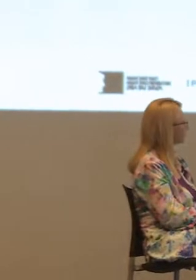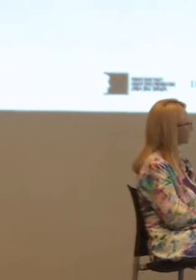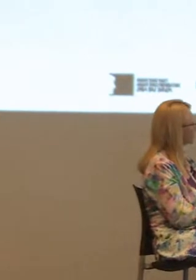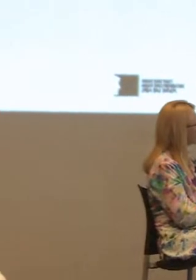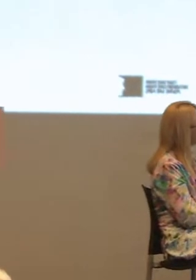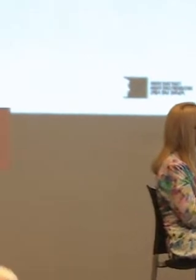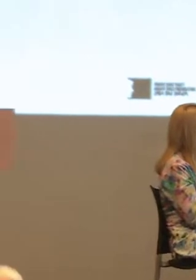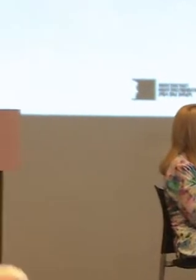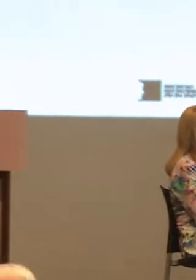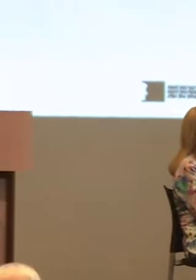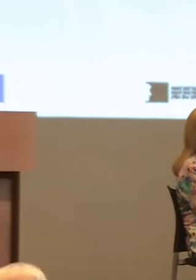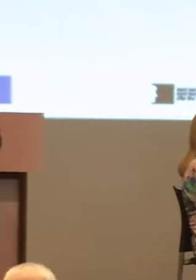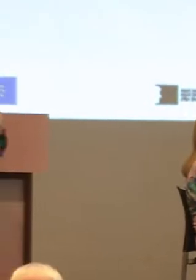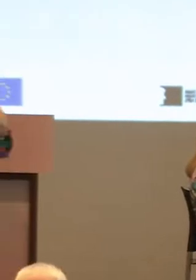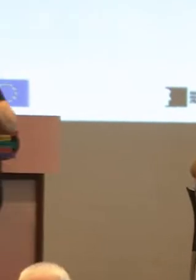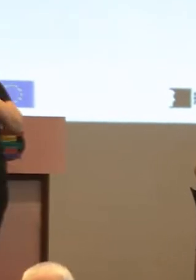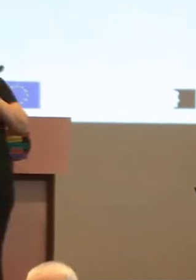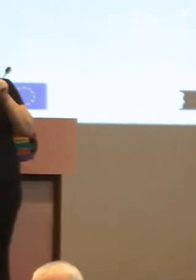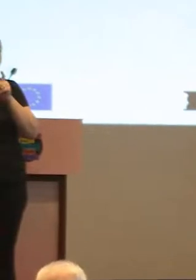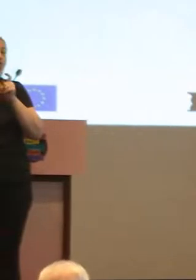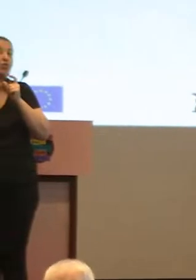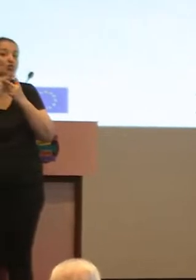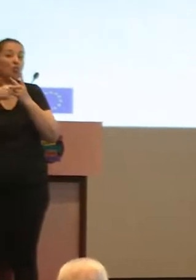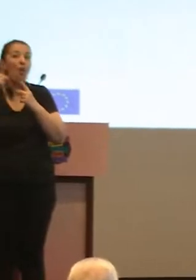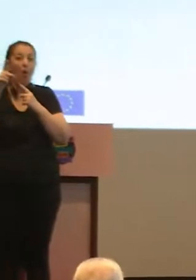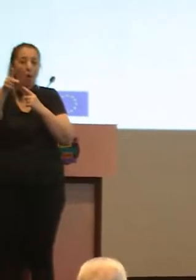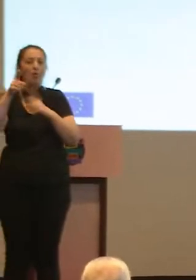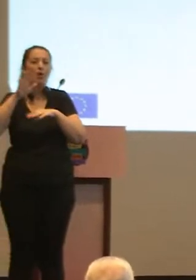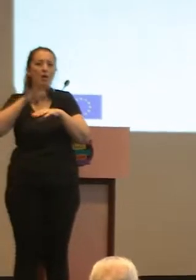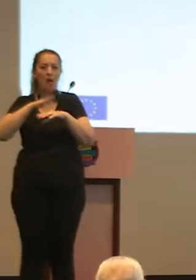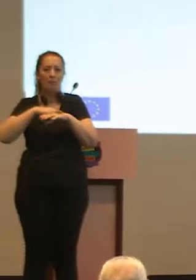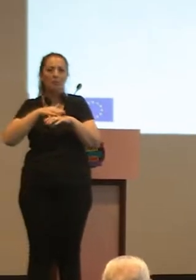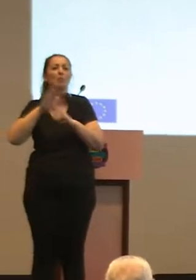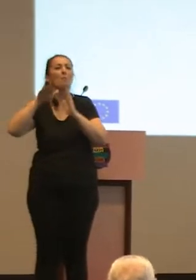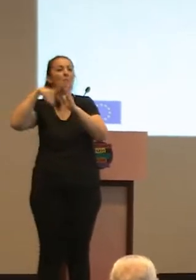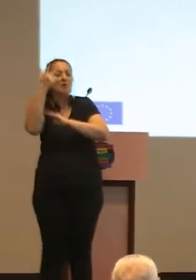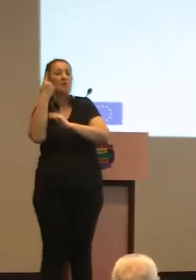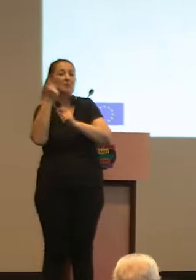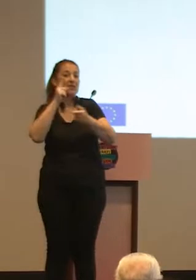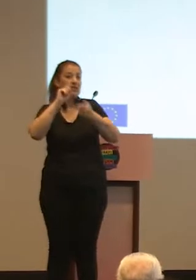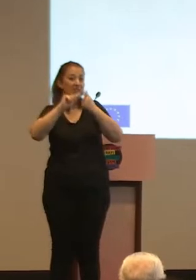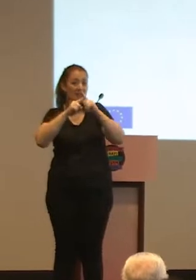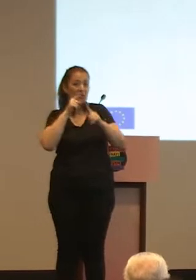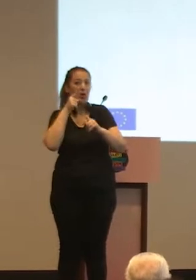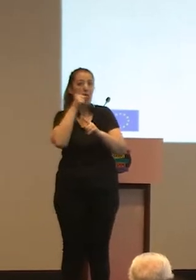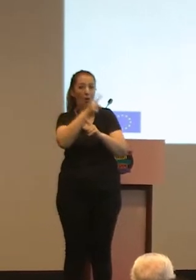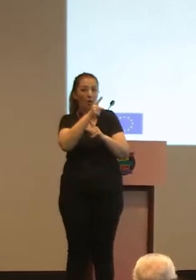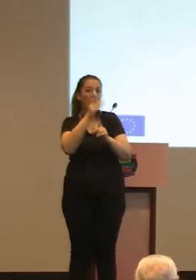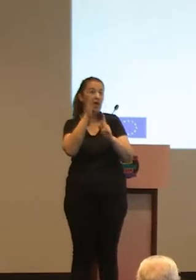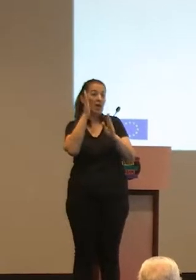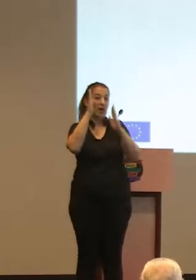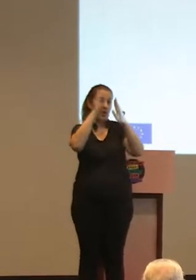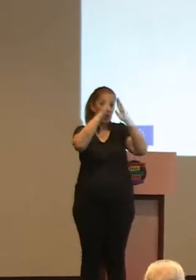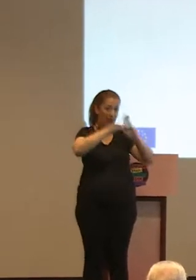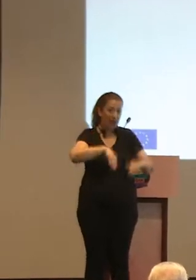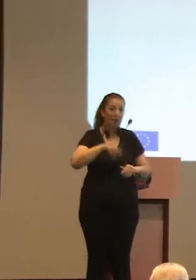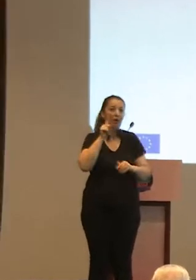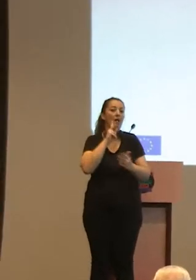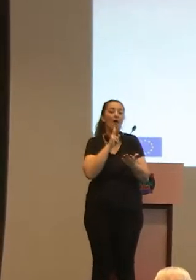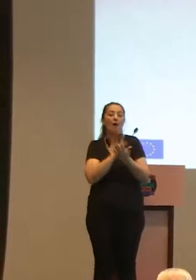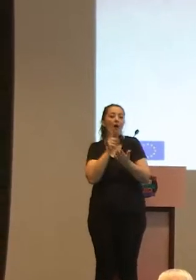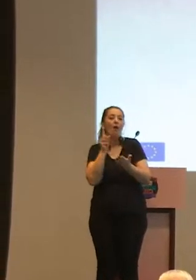and that monuments had to be erected as a result of a broad consensus and consultation